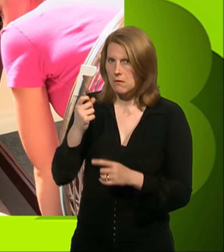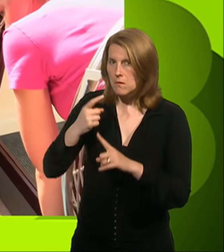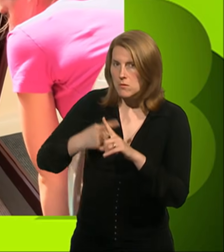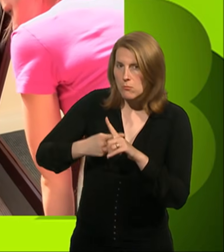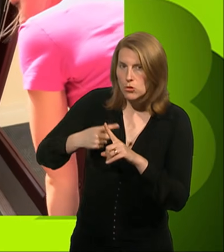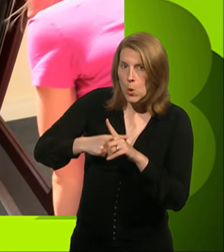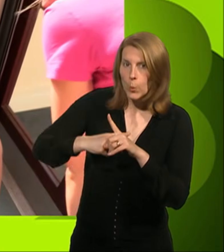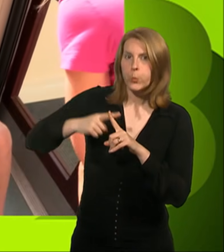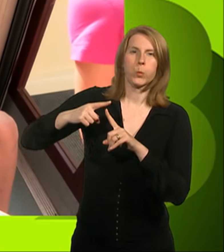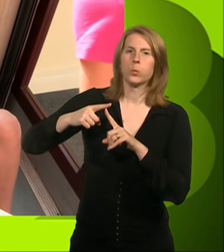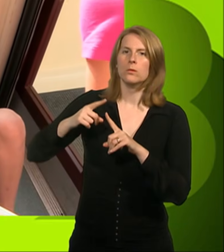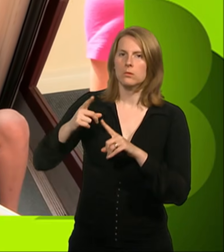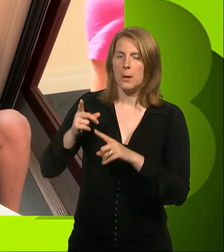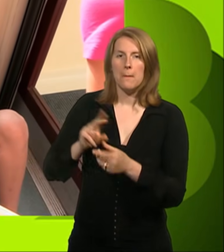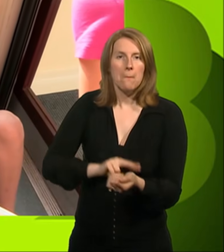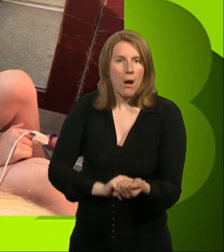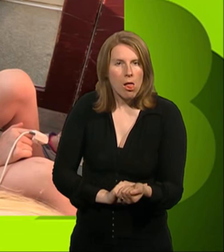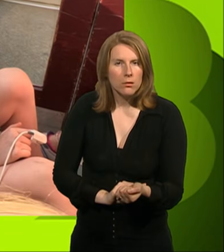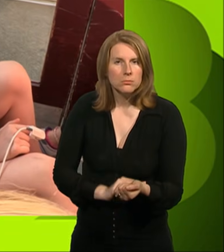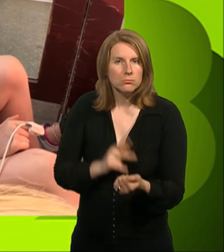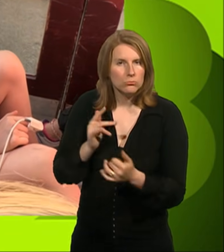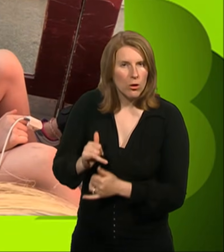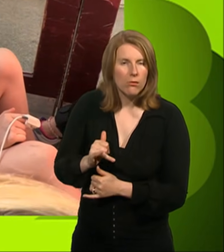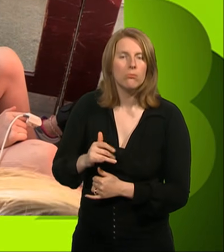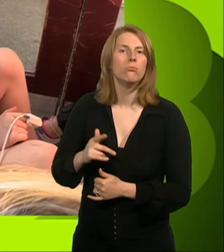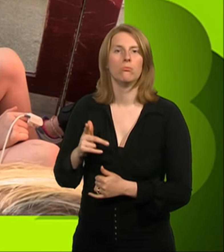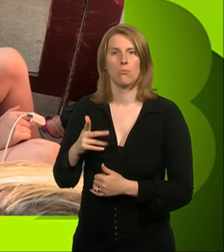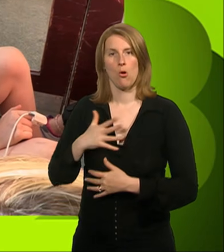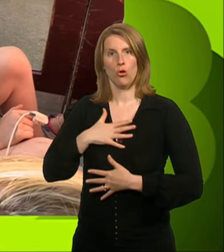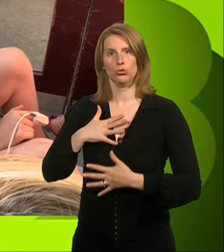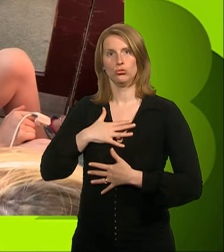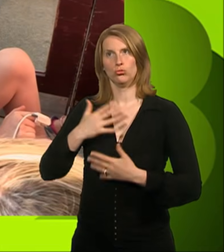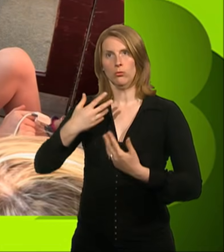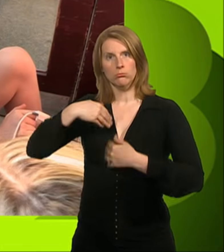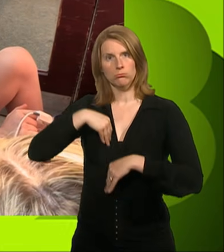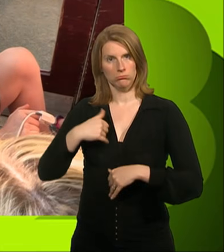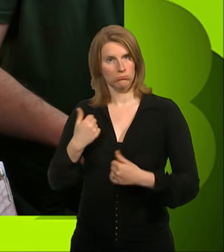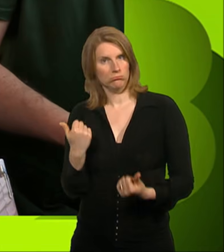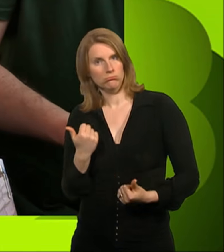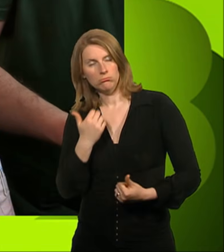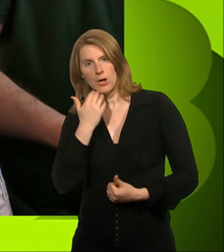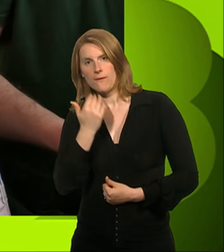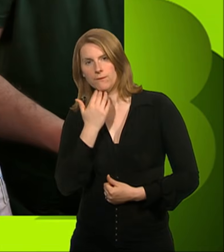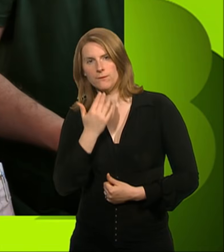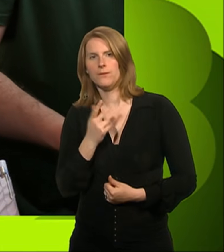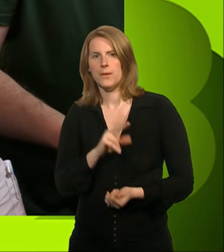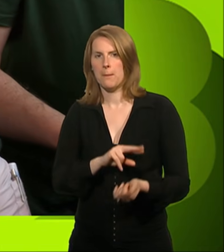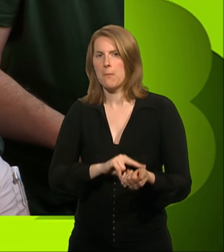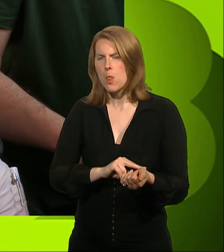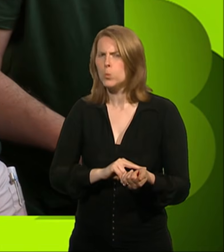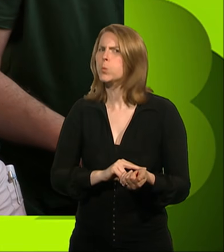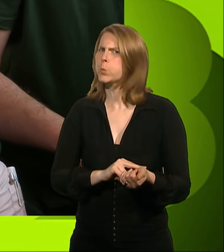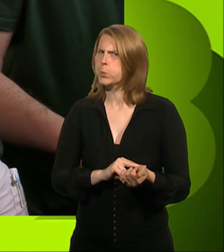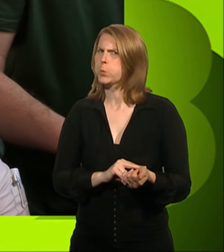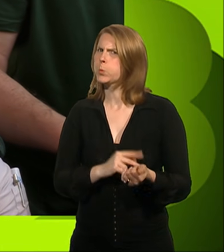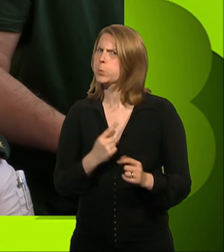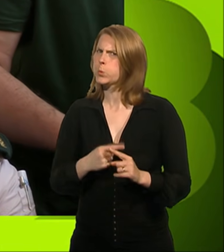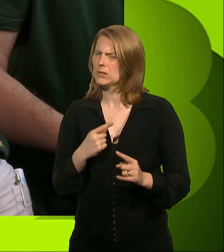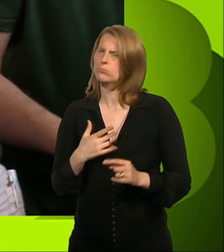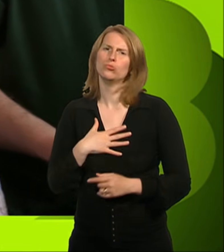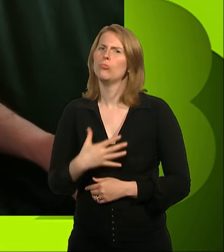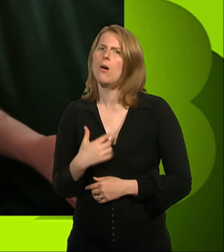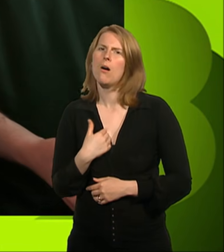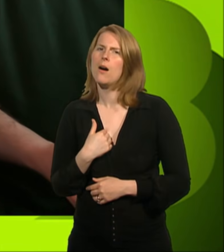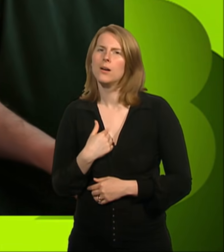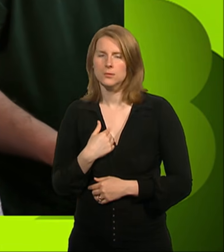I'm not surprised by that. Once everything settles down, you'll be back to normal and you won't need to go to hospital. Now she's used her inhaler and she's sat somewhere nice and cool